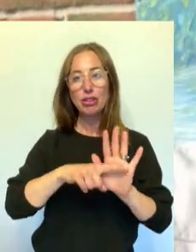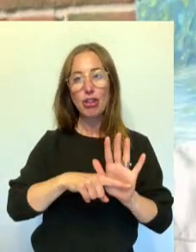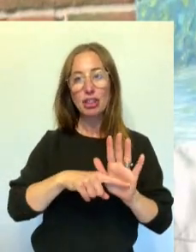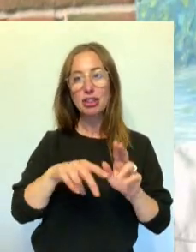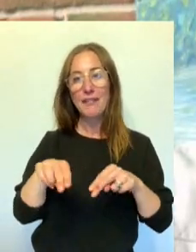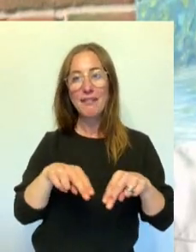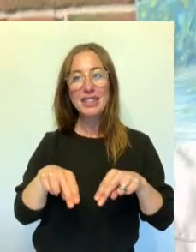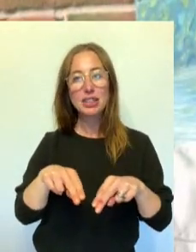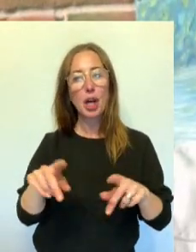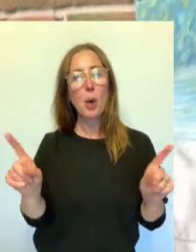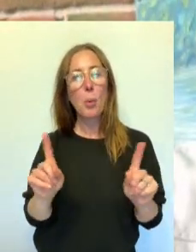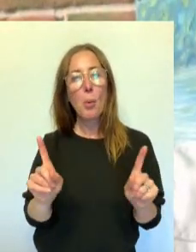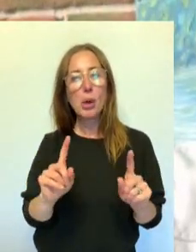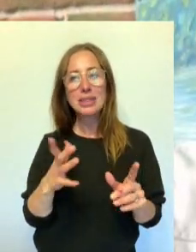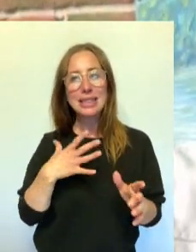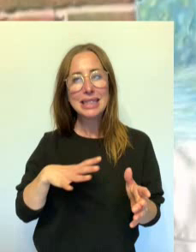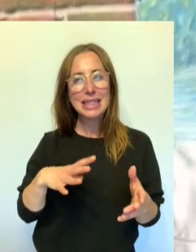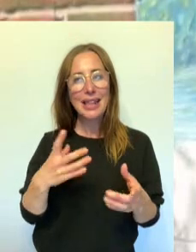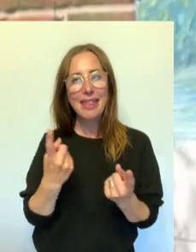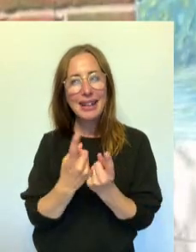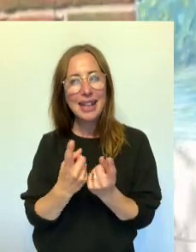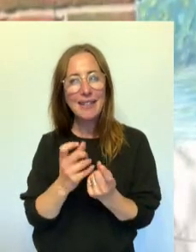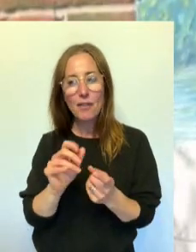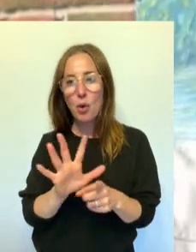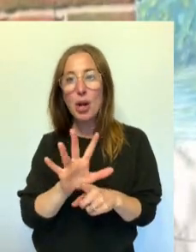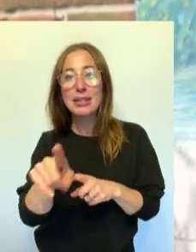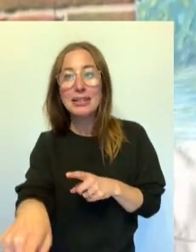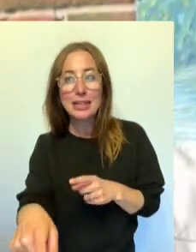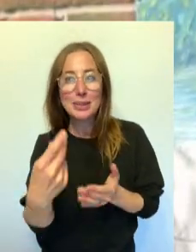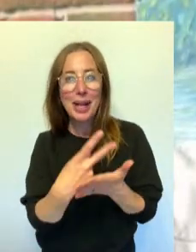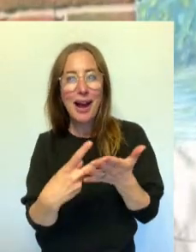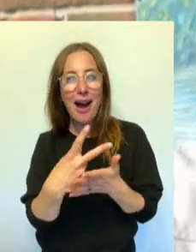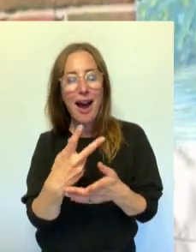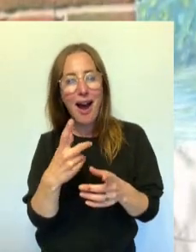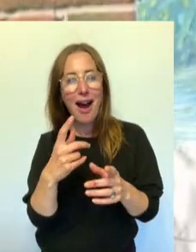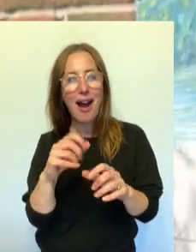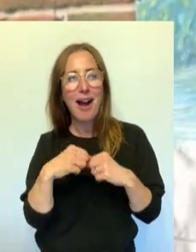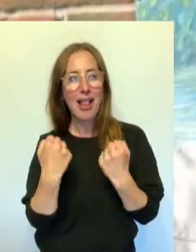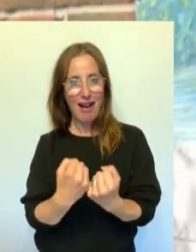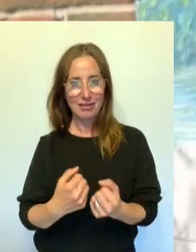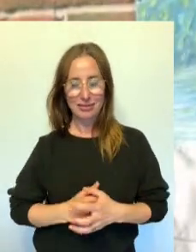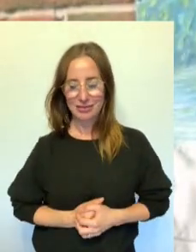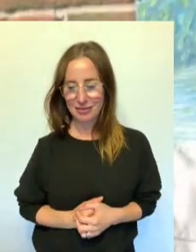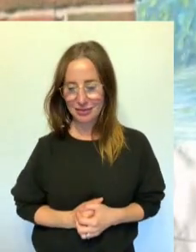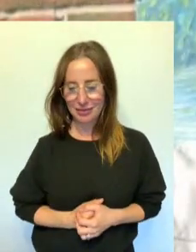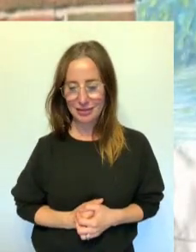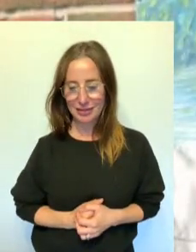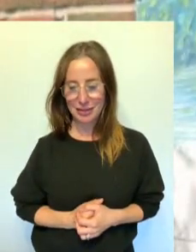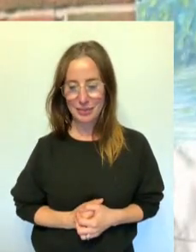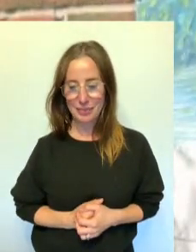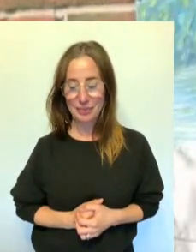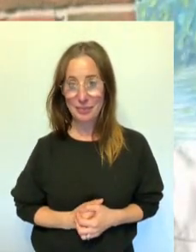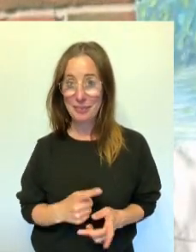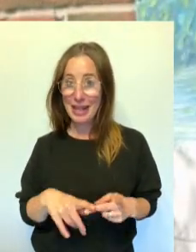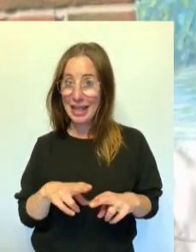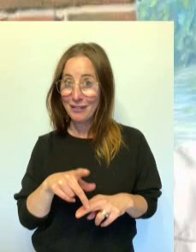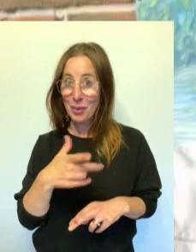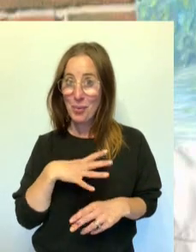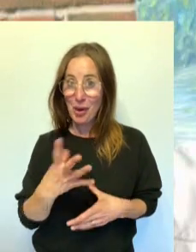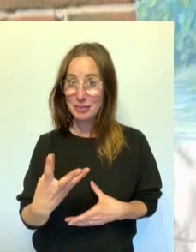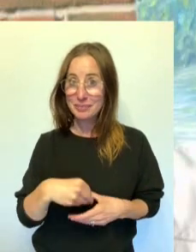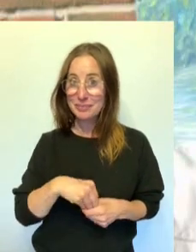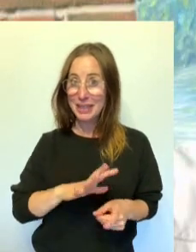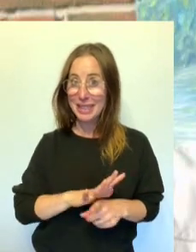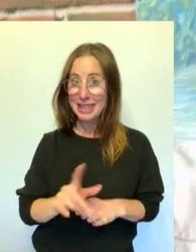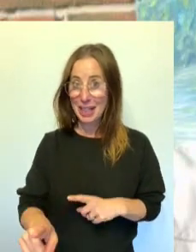week. And if you are up for the challenge, the following Friday at 8 o'clock, we're going to do an old school